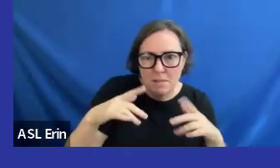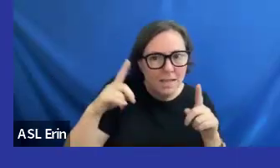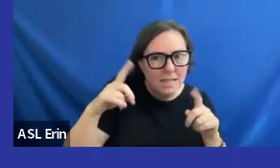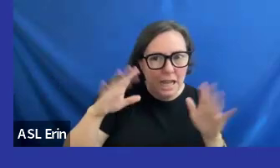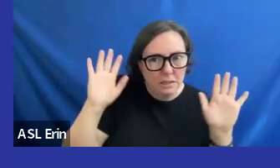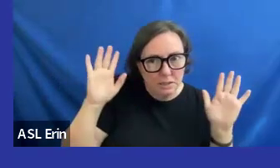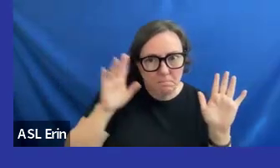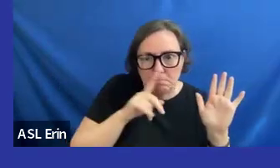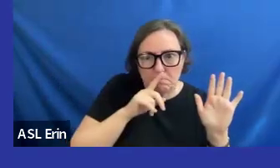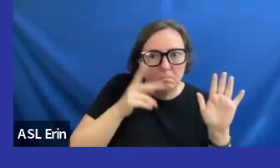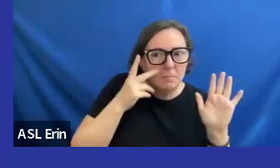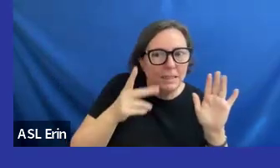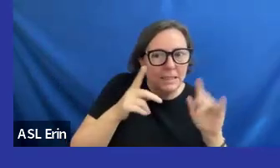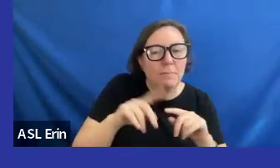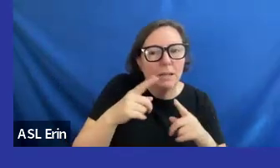though.